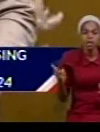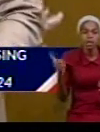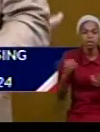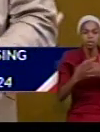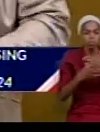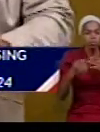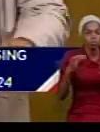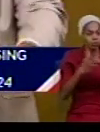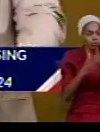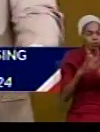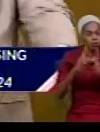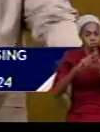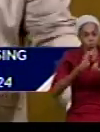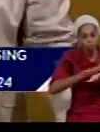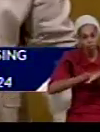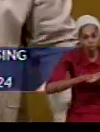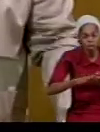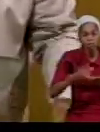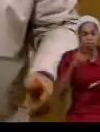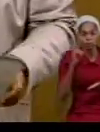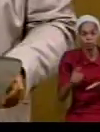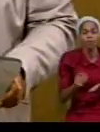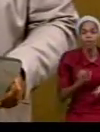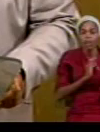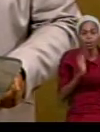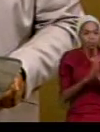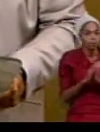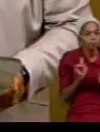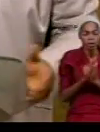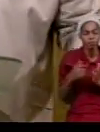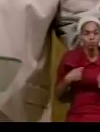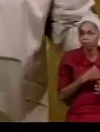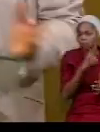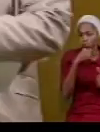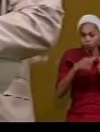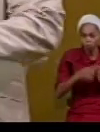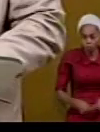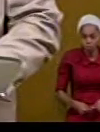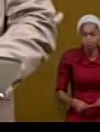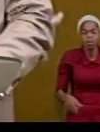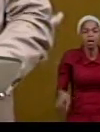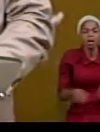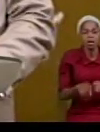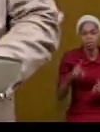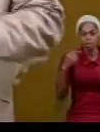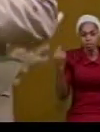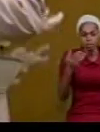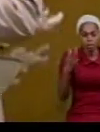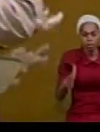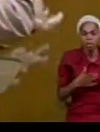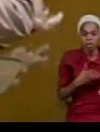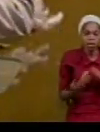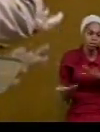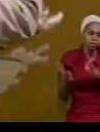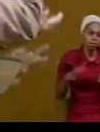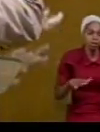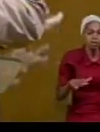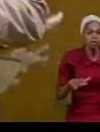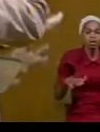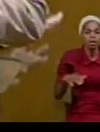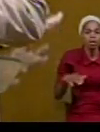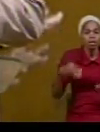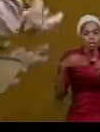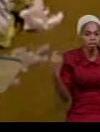unclean sinner and die in that condition in Jesus' name. At the end of that purification period, the